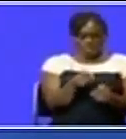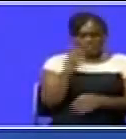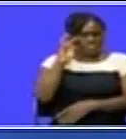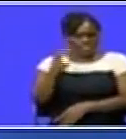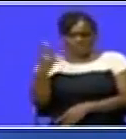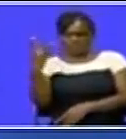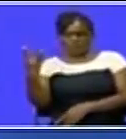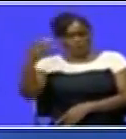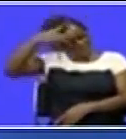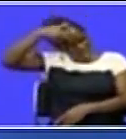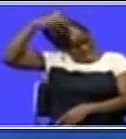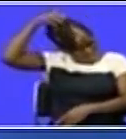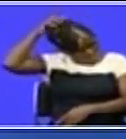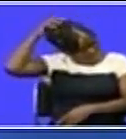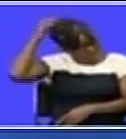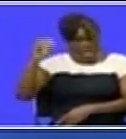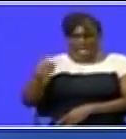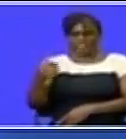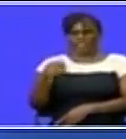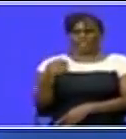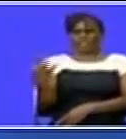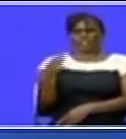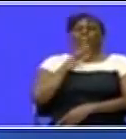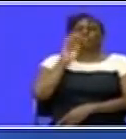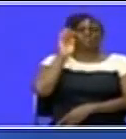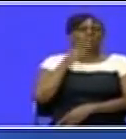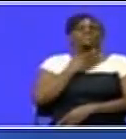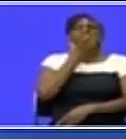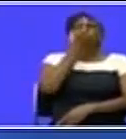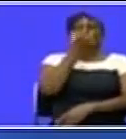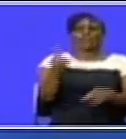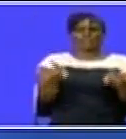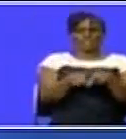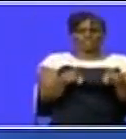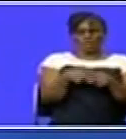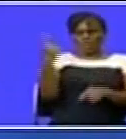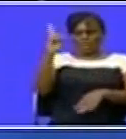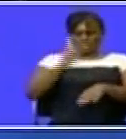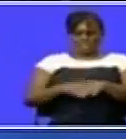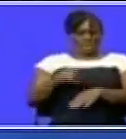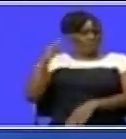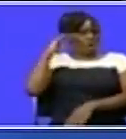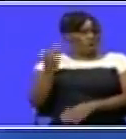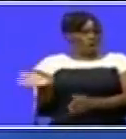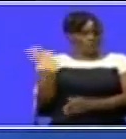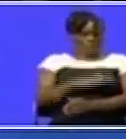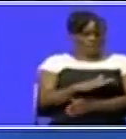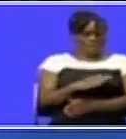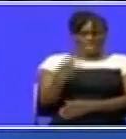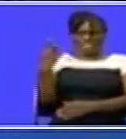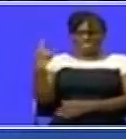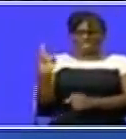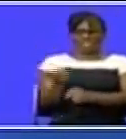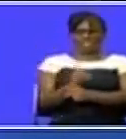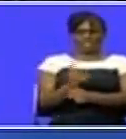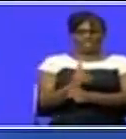4 lions, 7 hyenas, 2 leopards, and 3 giraffes, and many buffaloes. At one point, when the callback was played for barely 30 seconds,